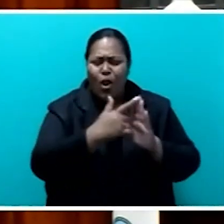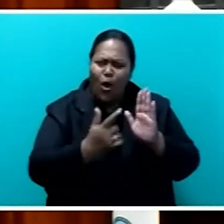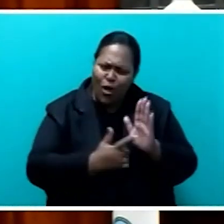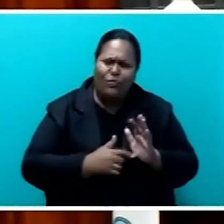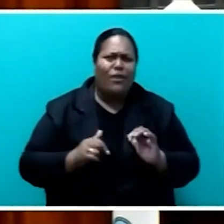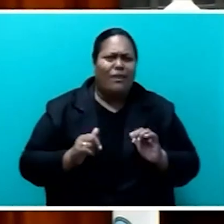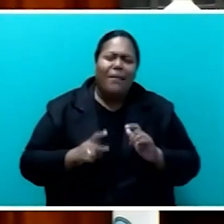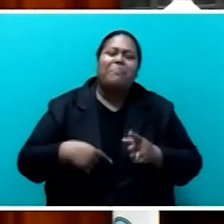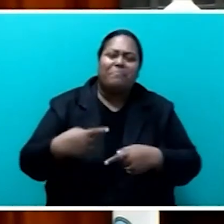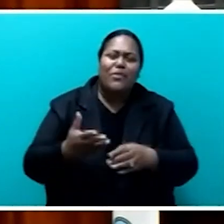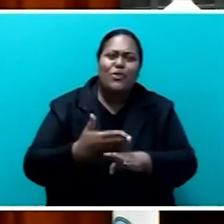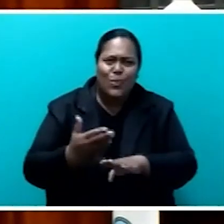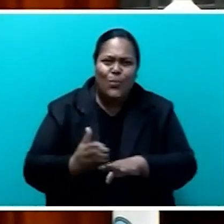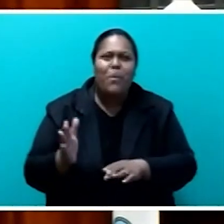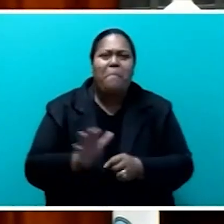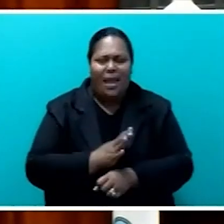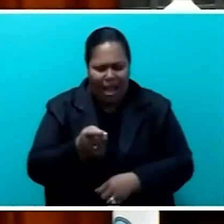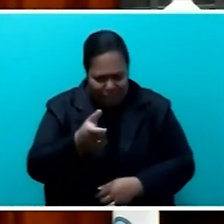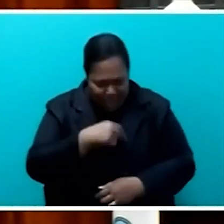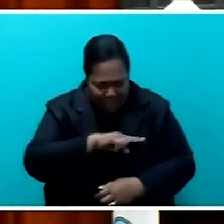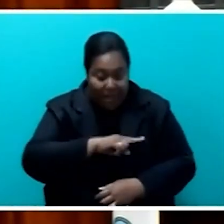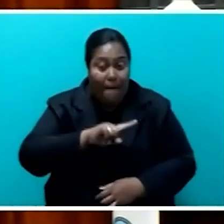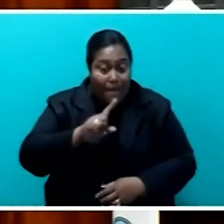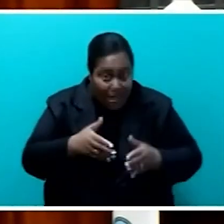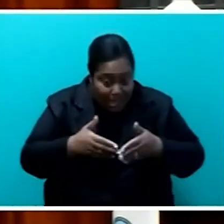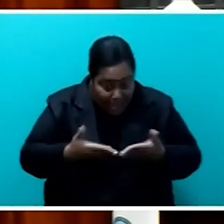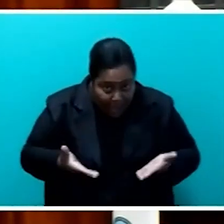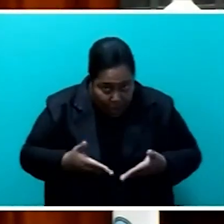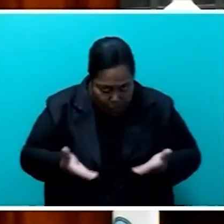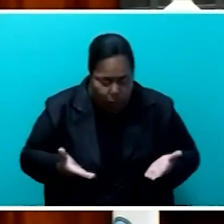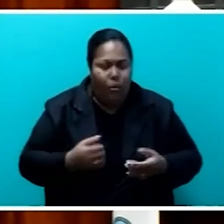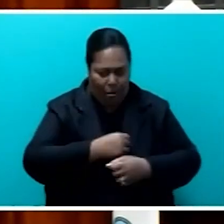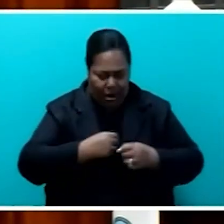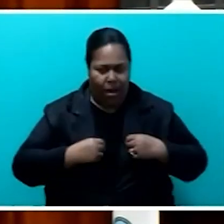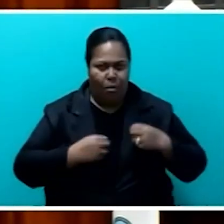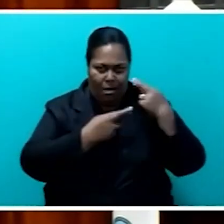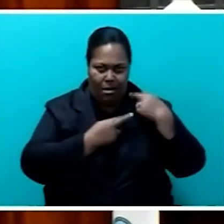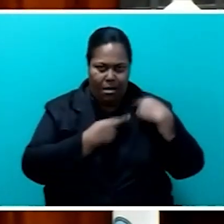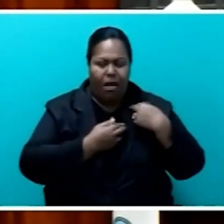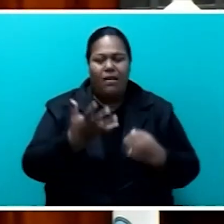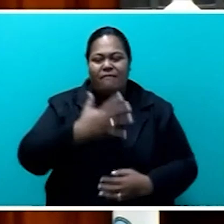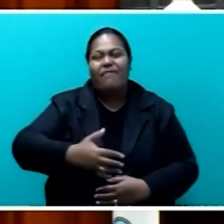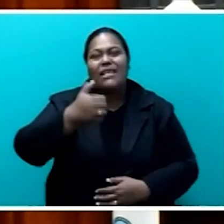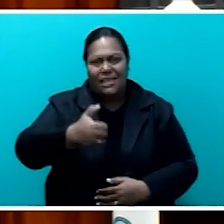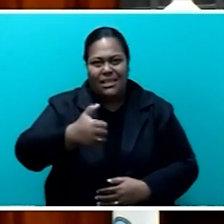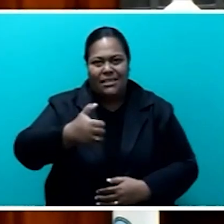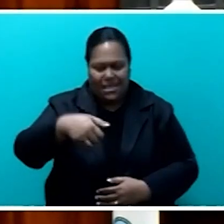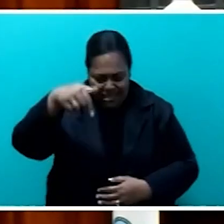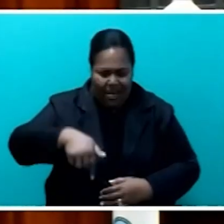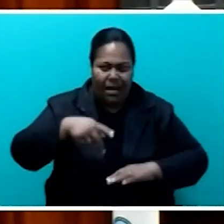us. But now, Mr. Speaker, sir, it is our turn. The whole 56 of us on this